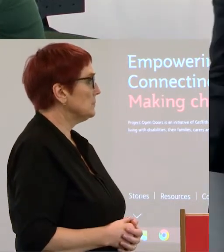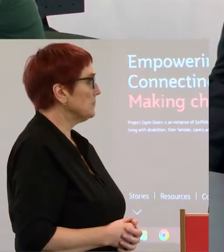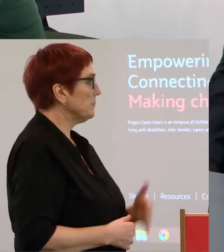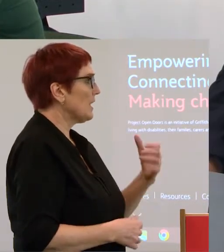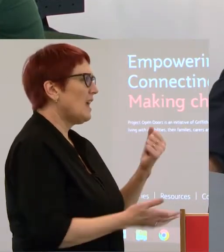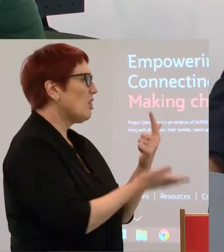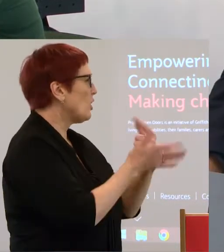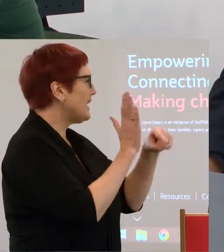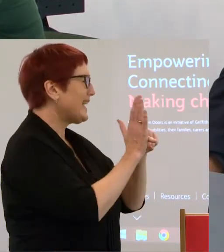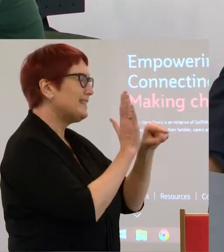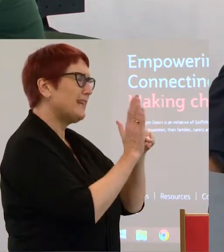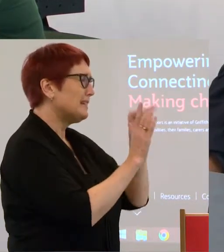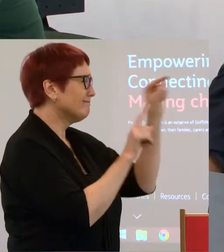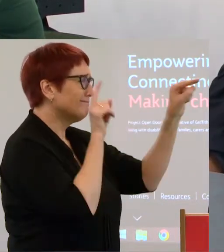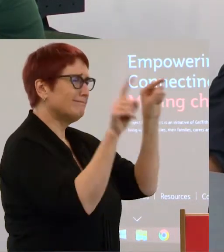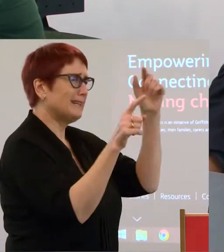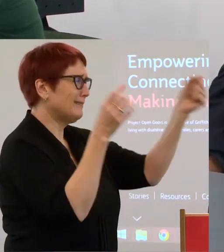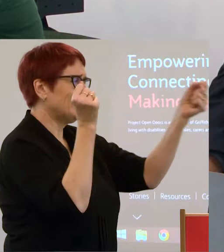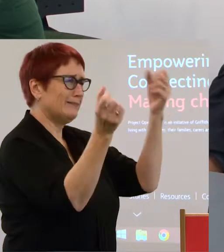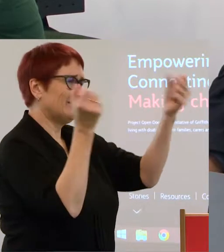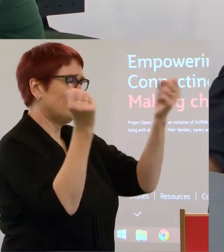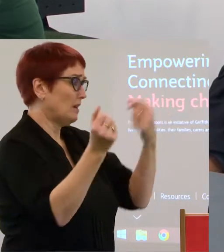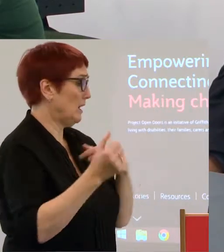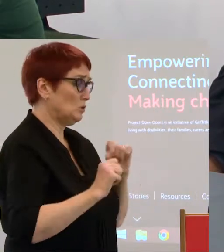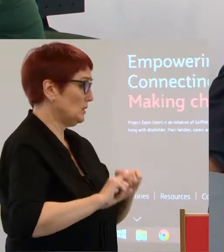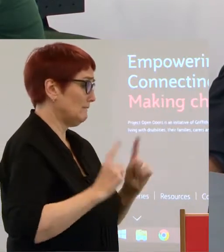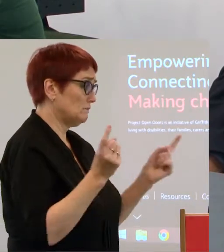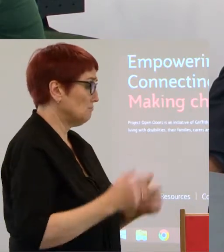lot of negativity out there. We're no different.